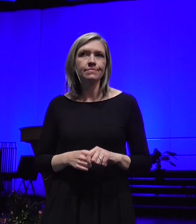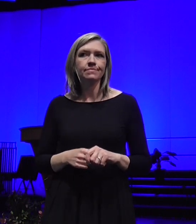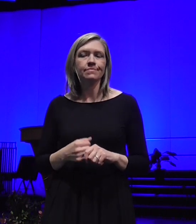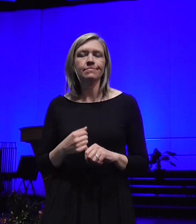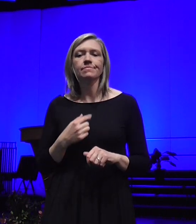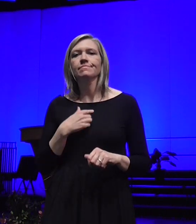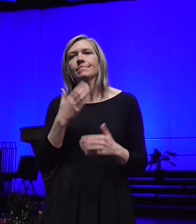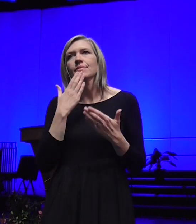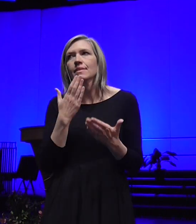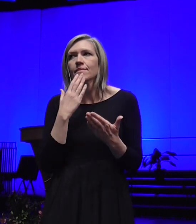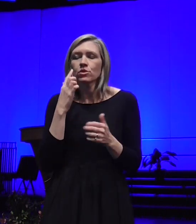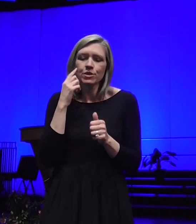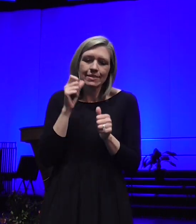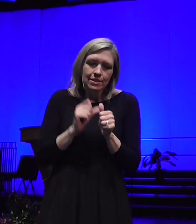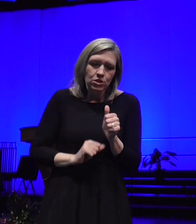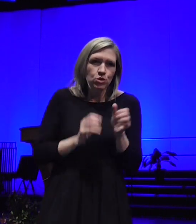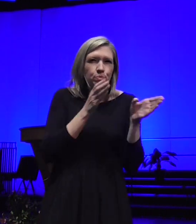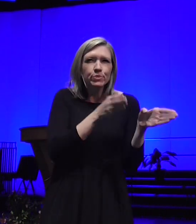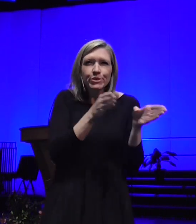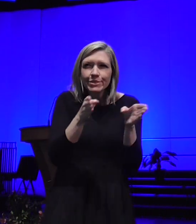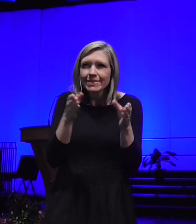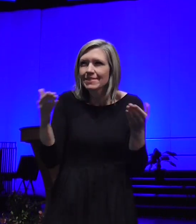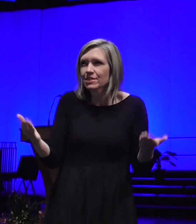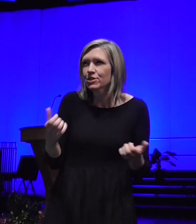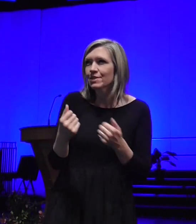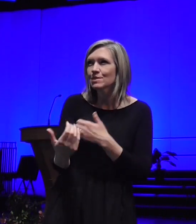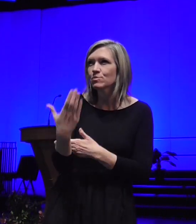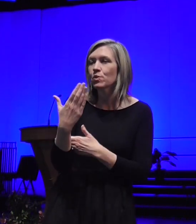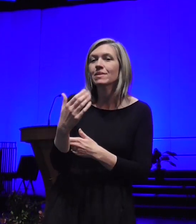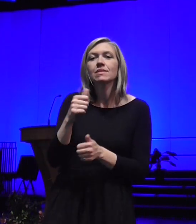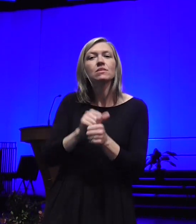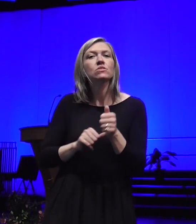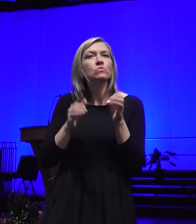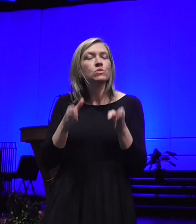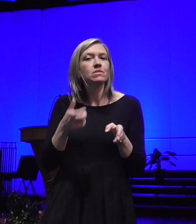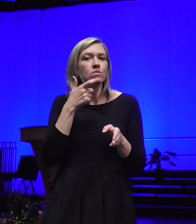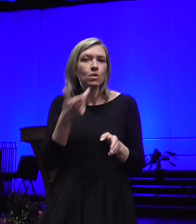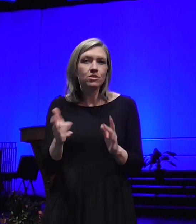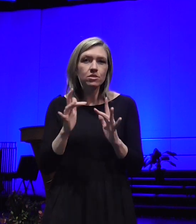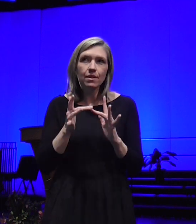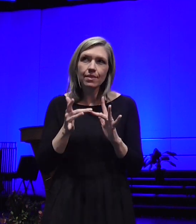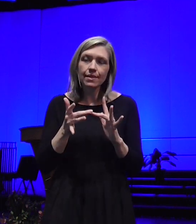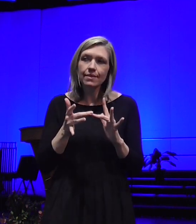I give thanks for each person here this morning, for each person tuning in online.